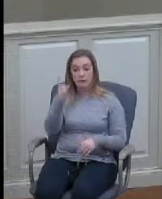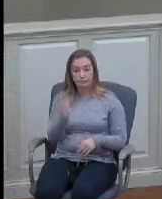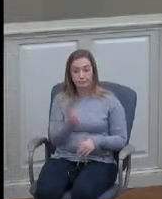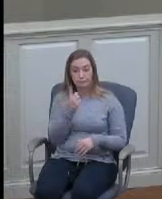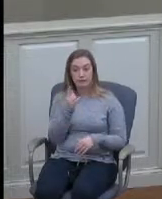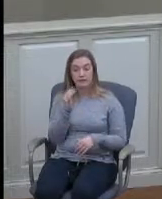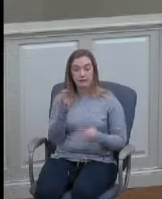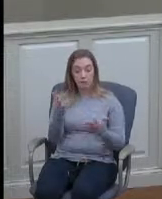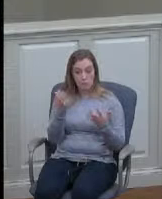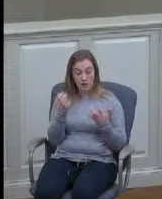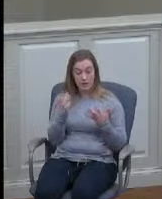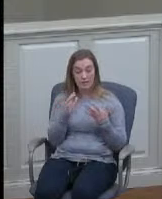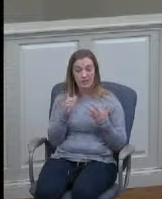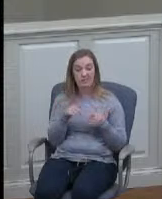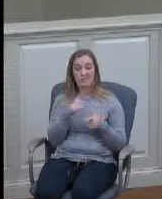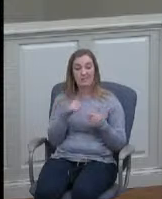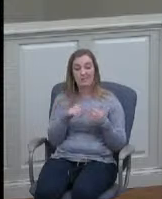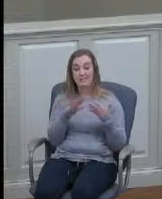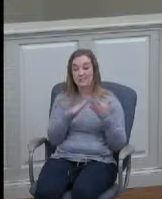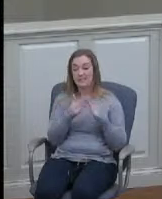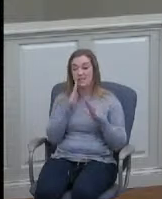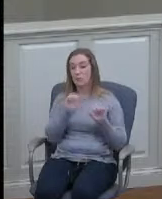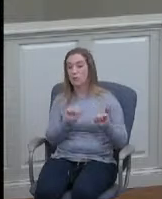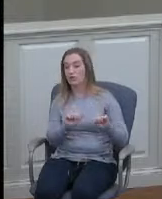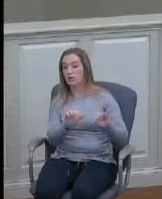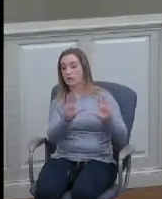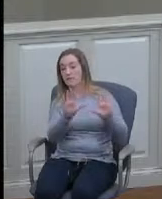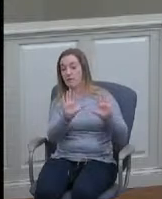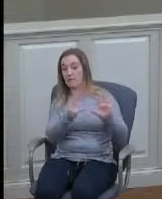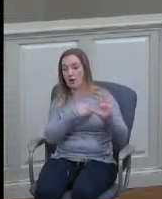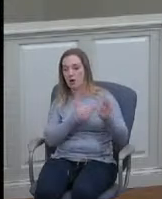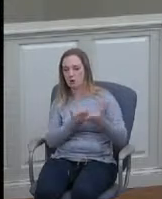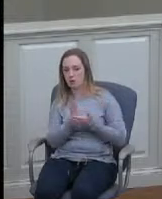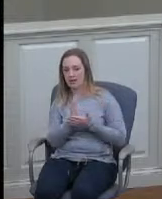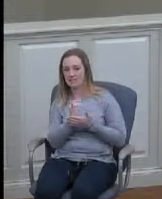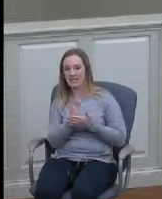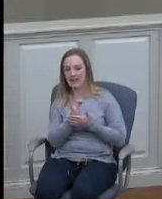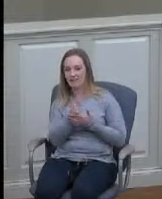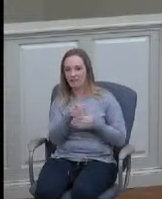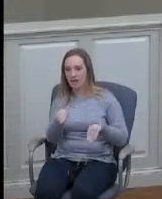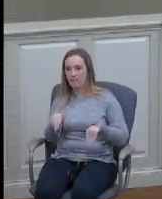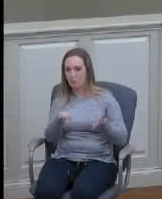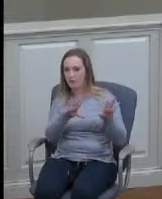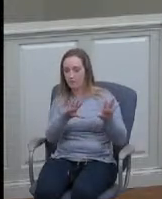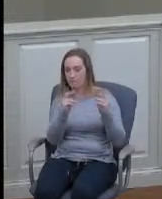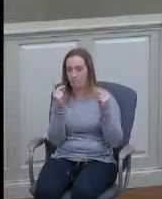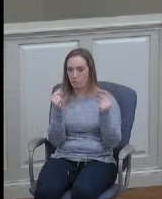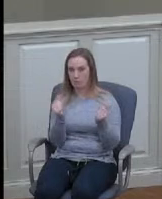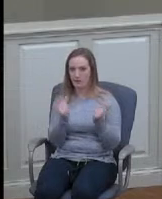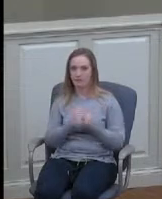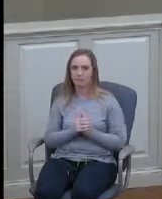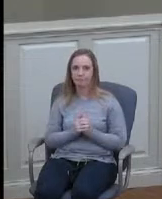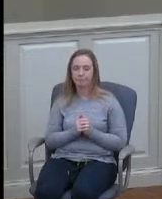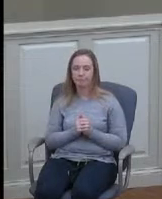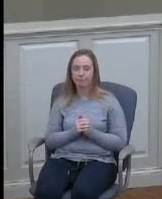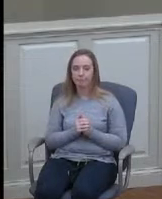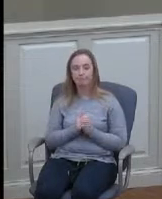want them, the city will gladly relinquish whatever rights it has in them so long as they're moved promptly.